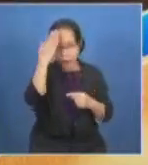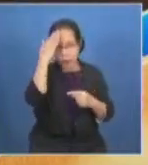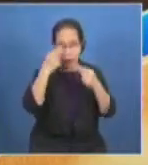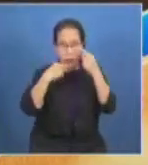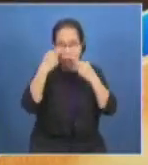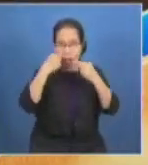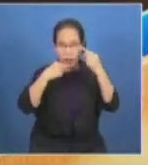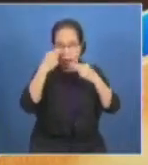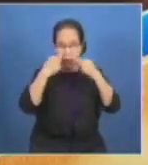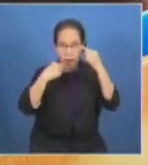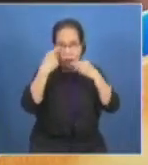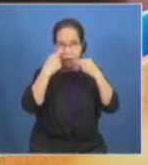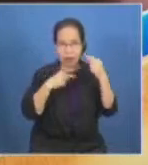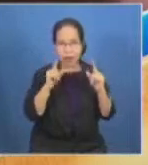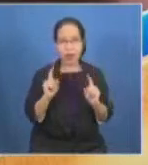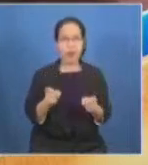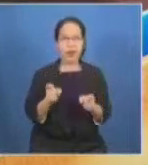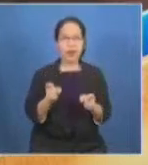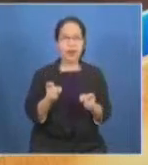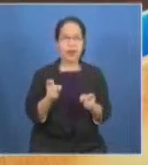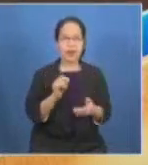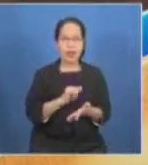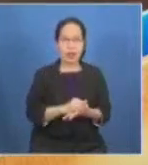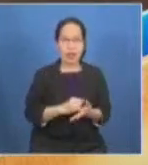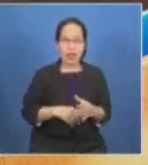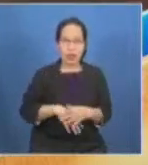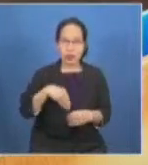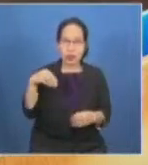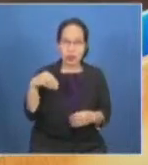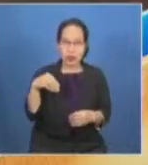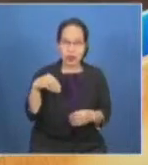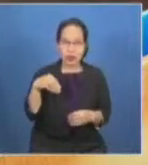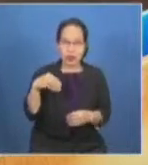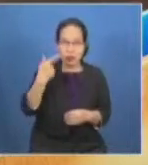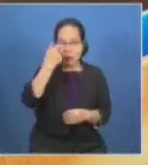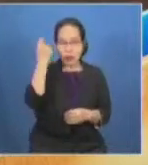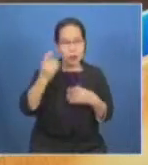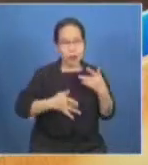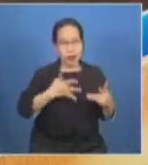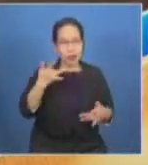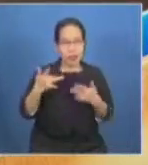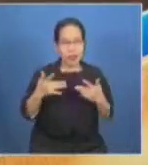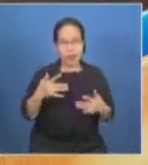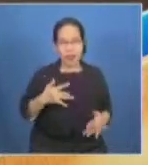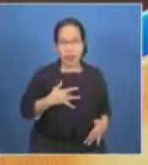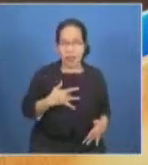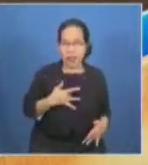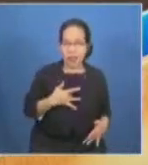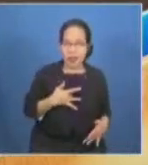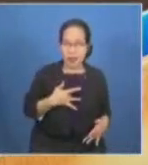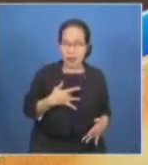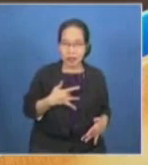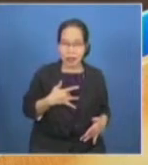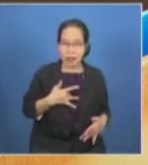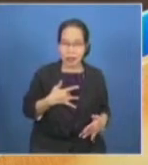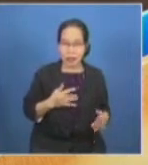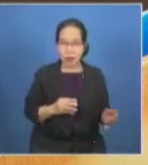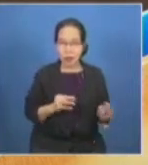You know, crying, that comes automatically because the heart